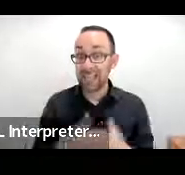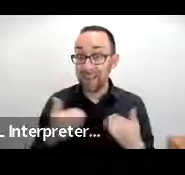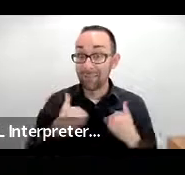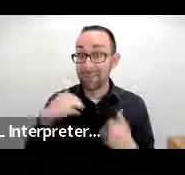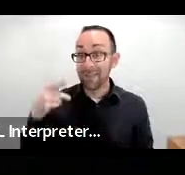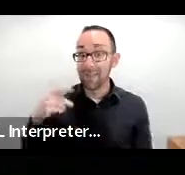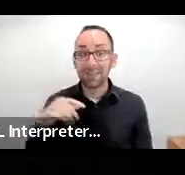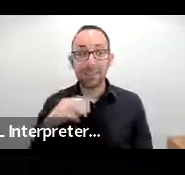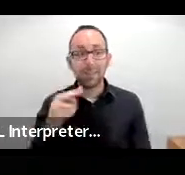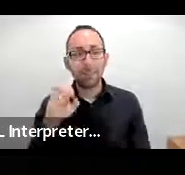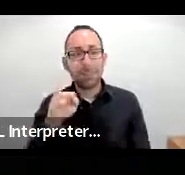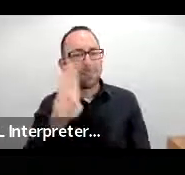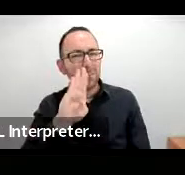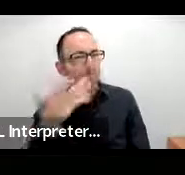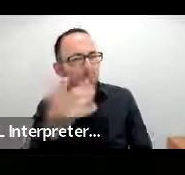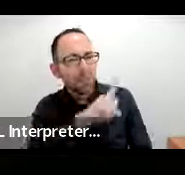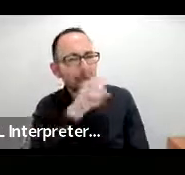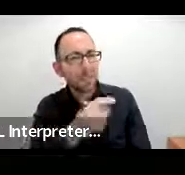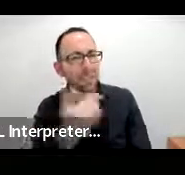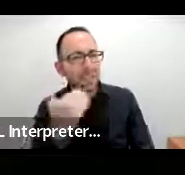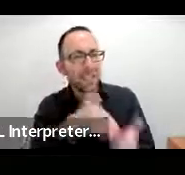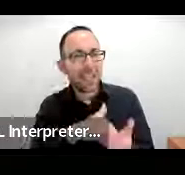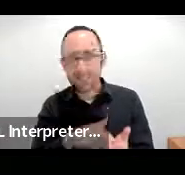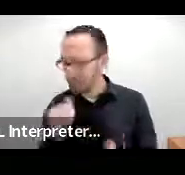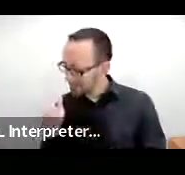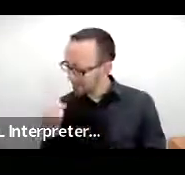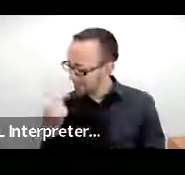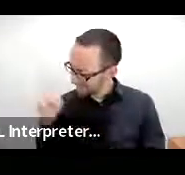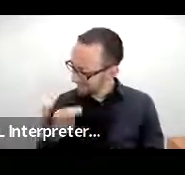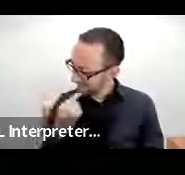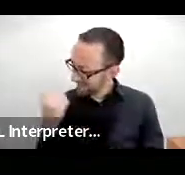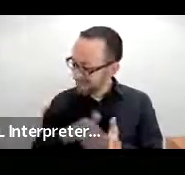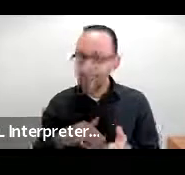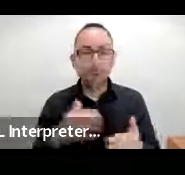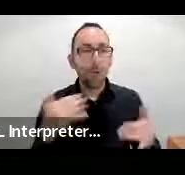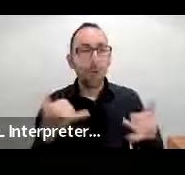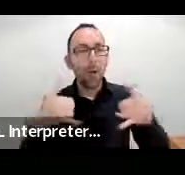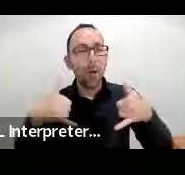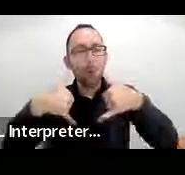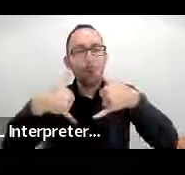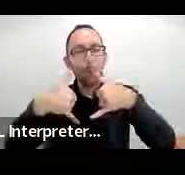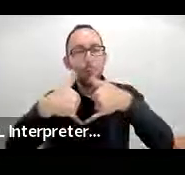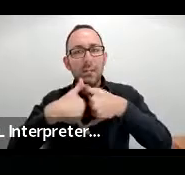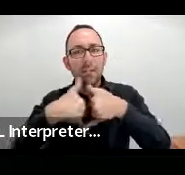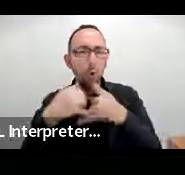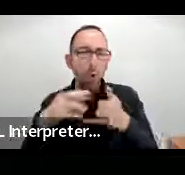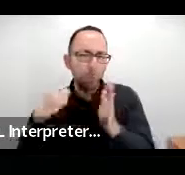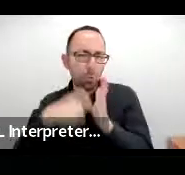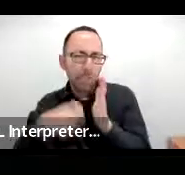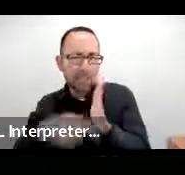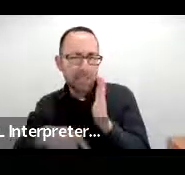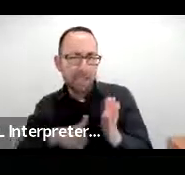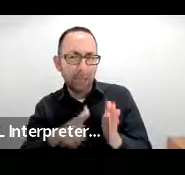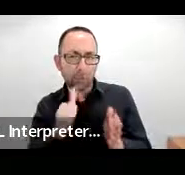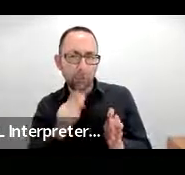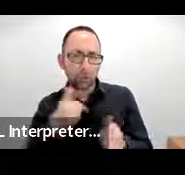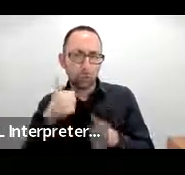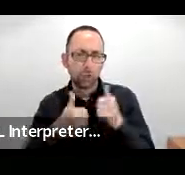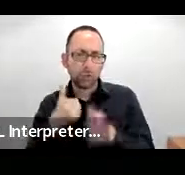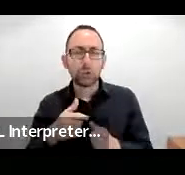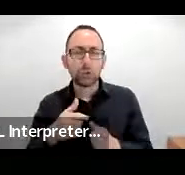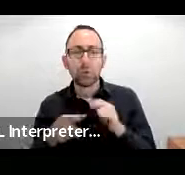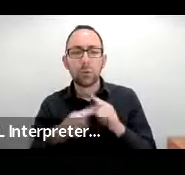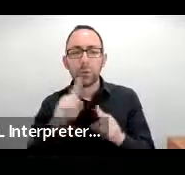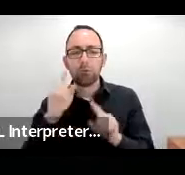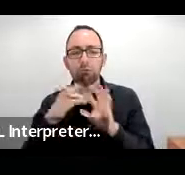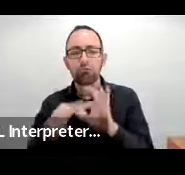What was the question? One more time. That's a question. What are the prizes in the running class? Oh,